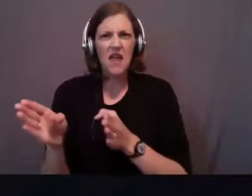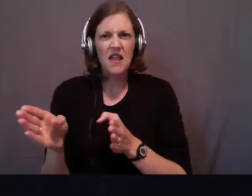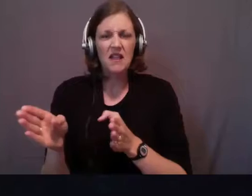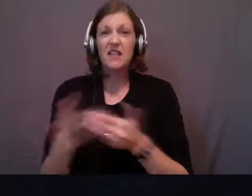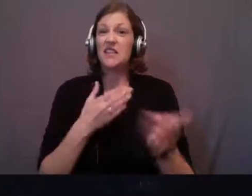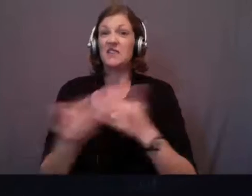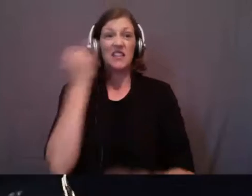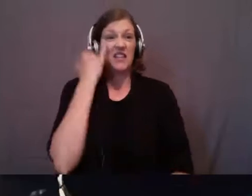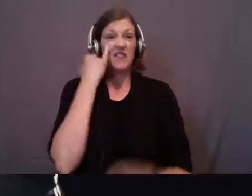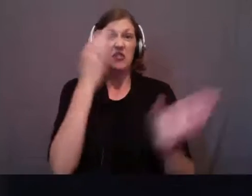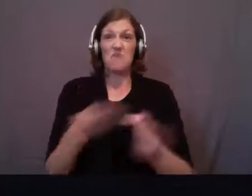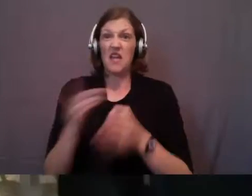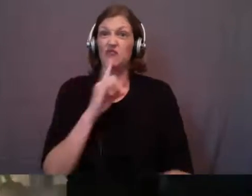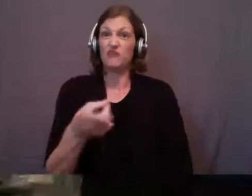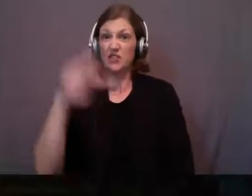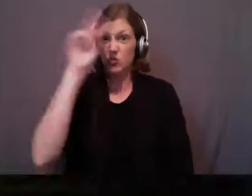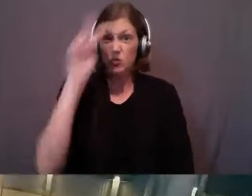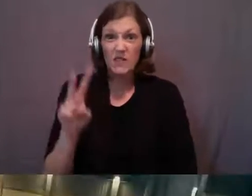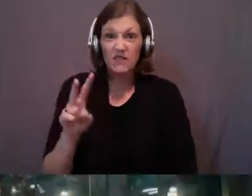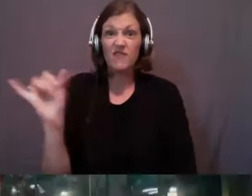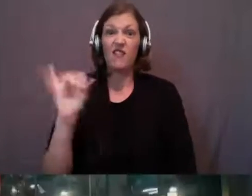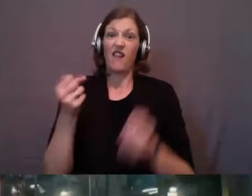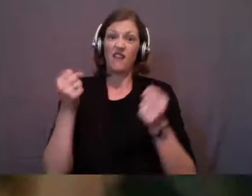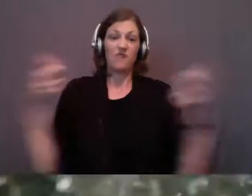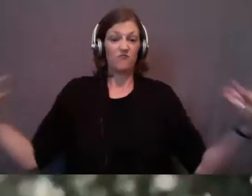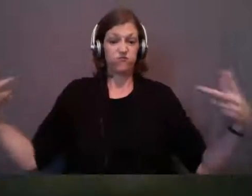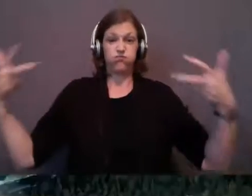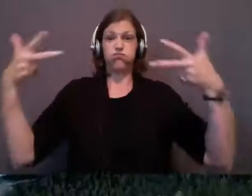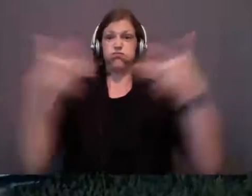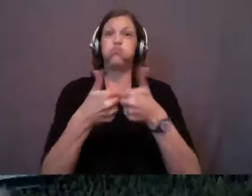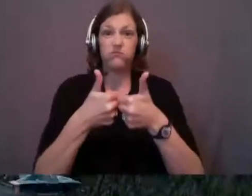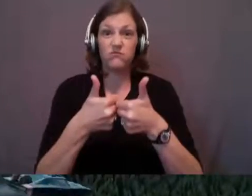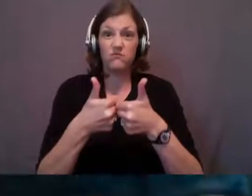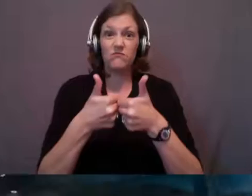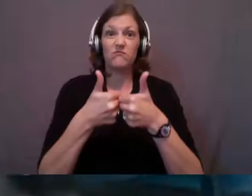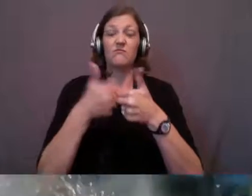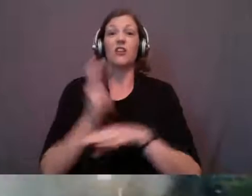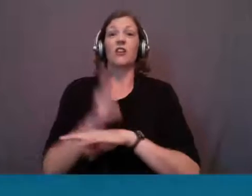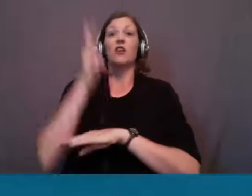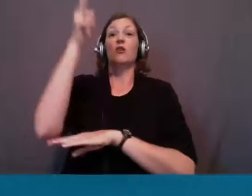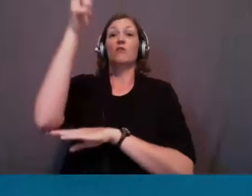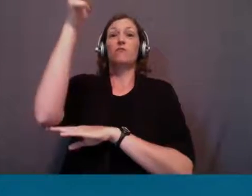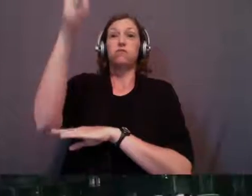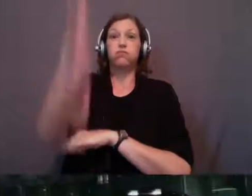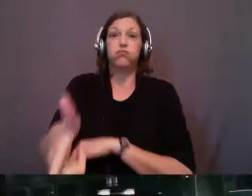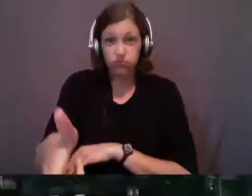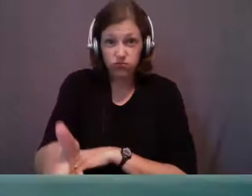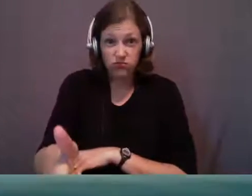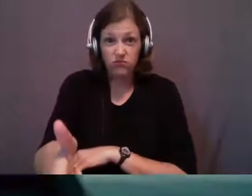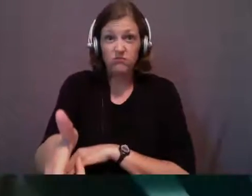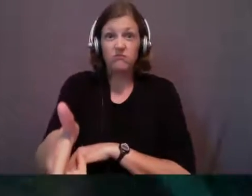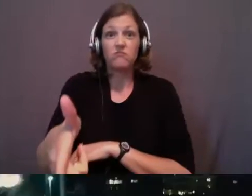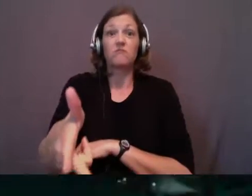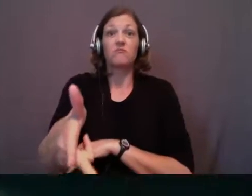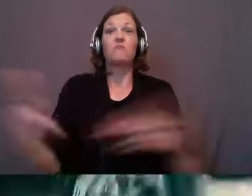the plan is incredibly stupid. Like driving headfirst into a car, driving headfirst off a cliff, driving